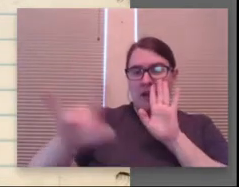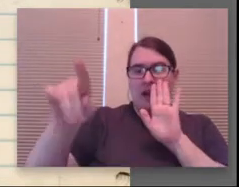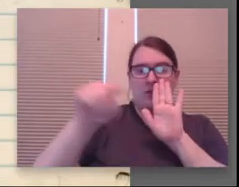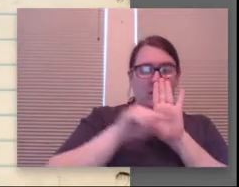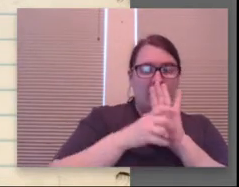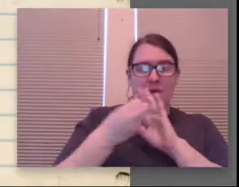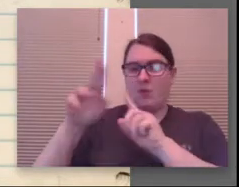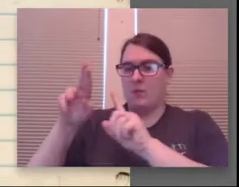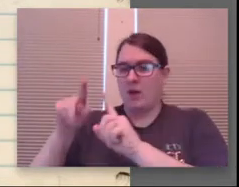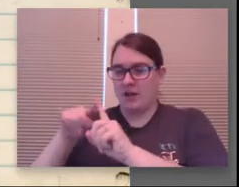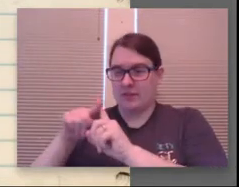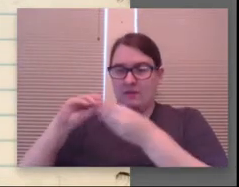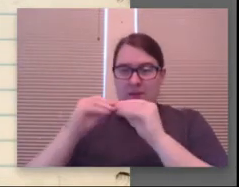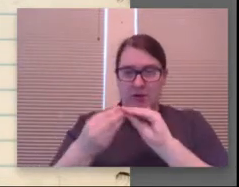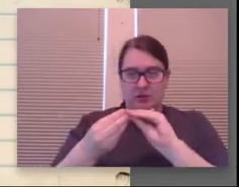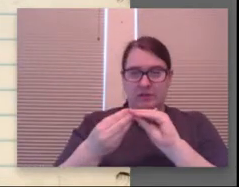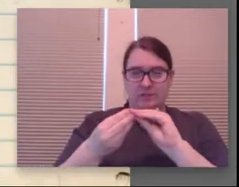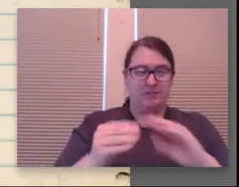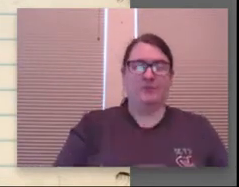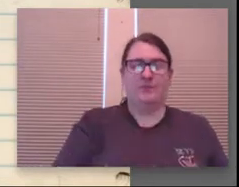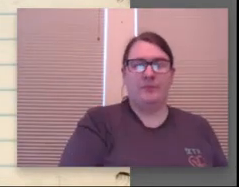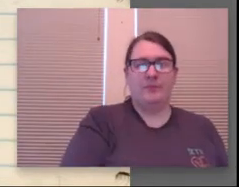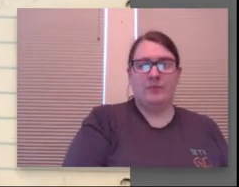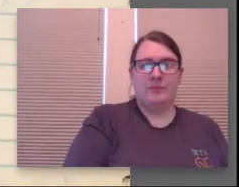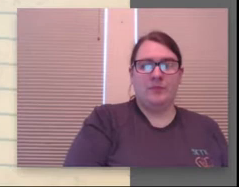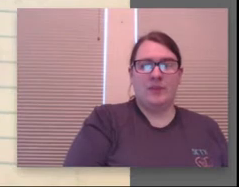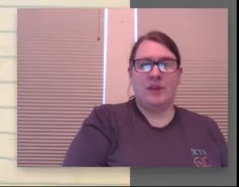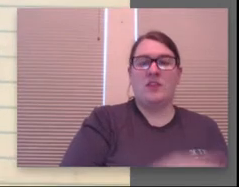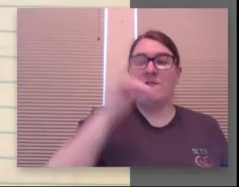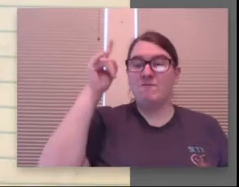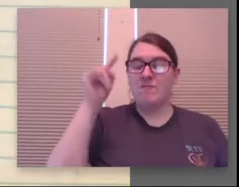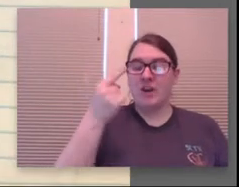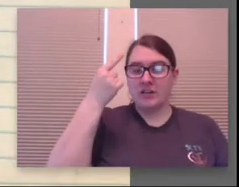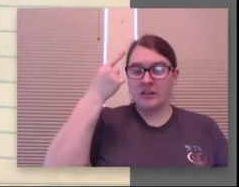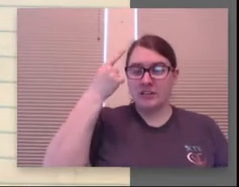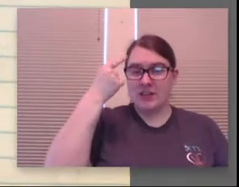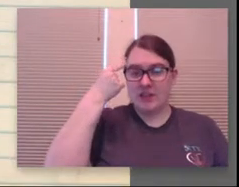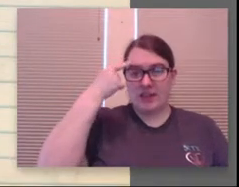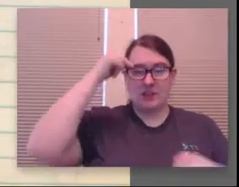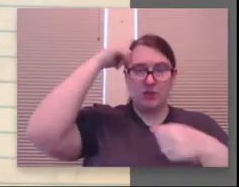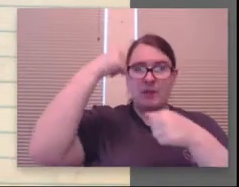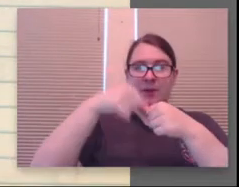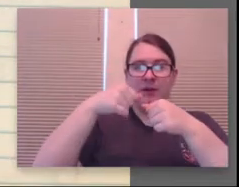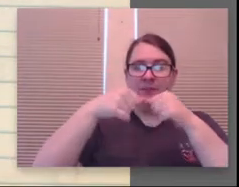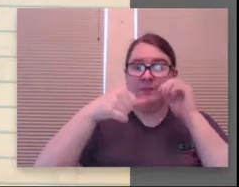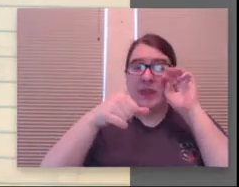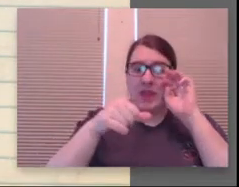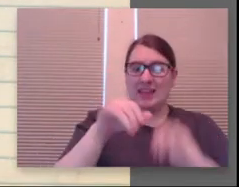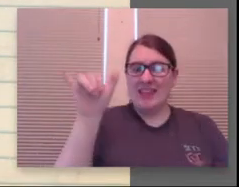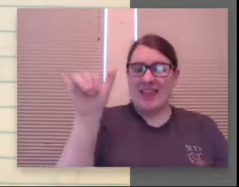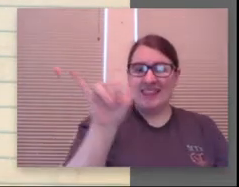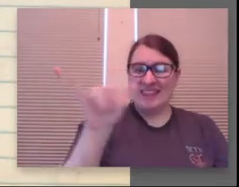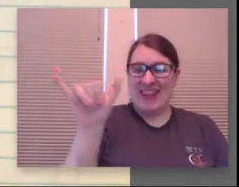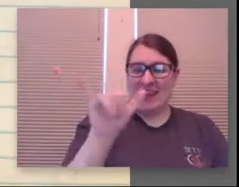they're either negative or positive numbers. Okay, the first thing to remember